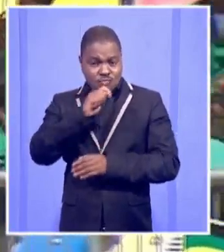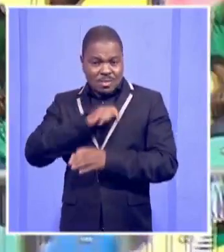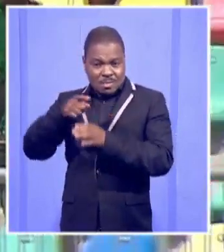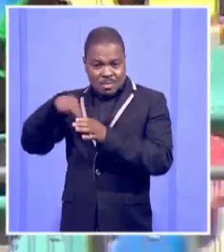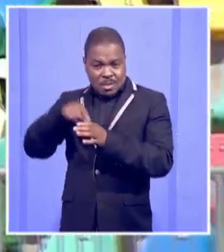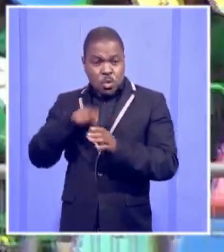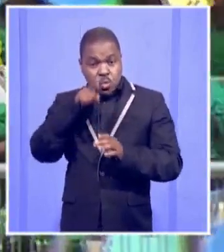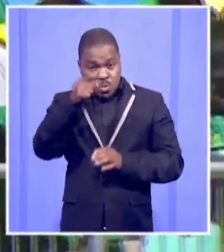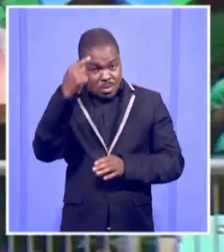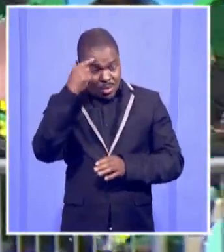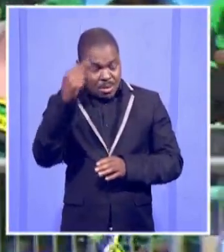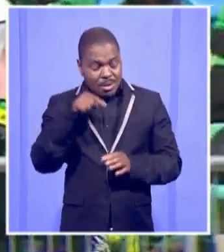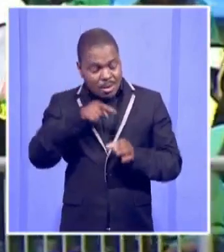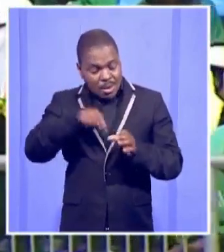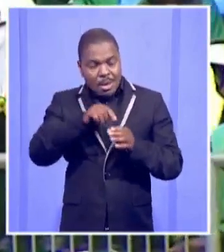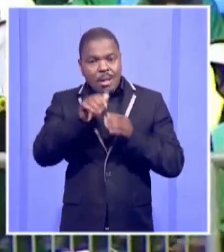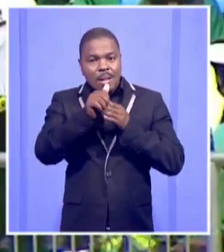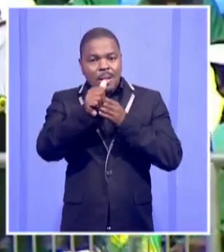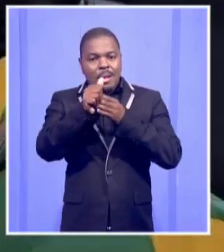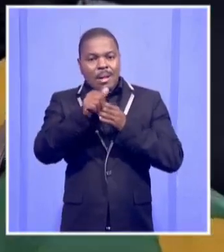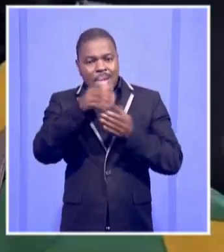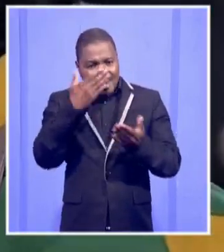actually unite the ANC?